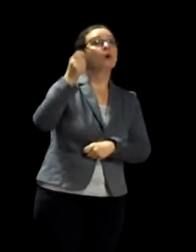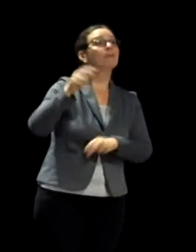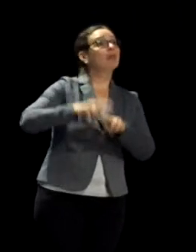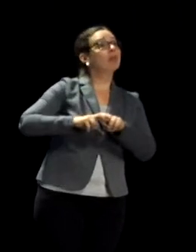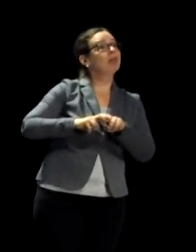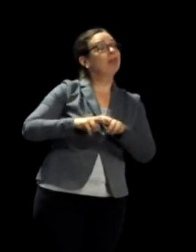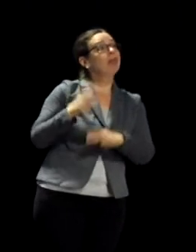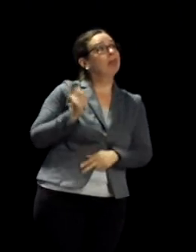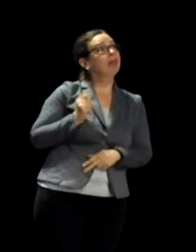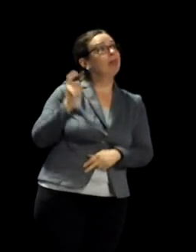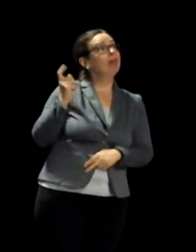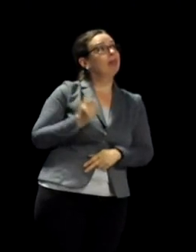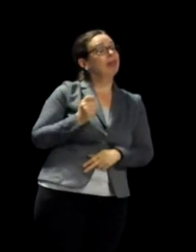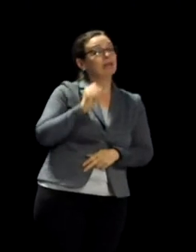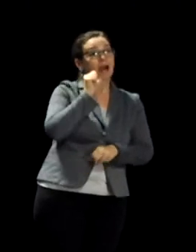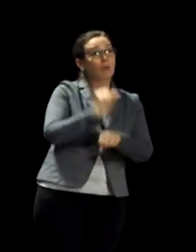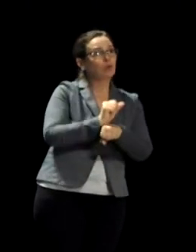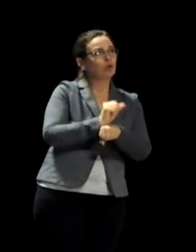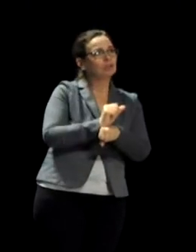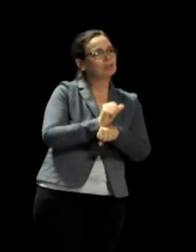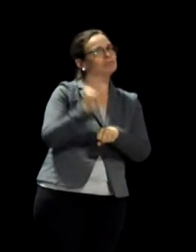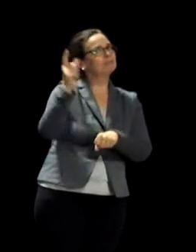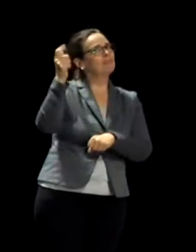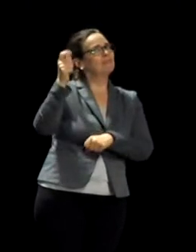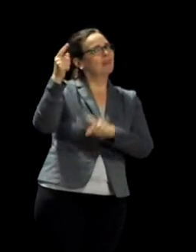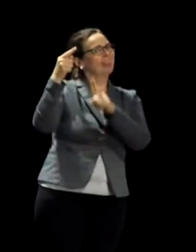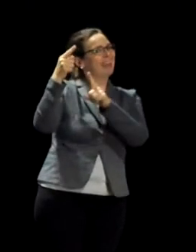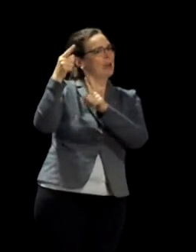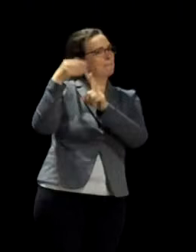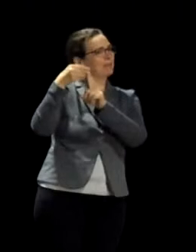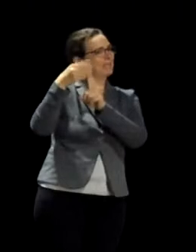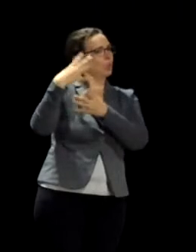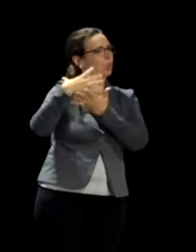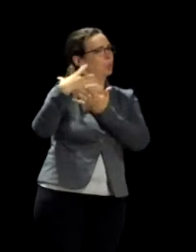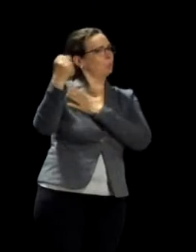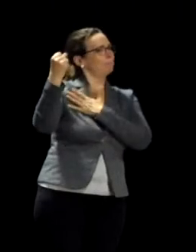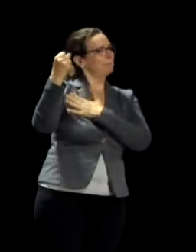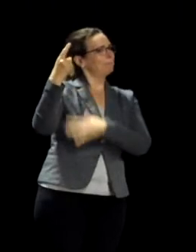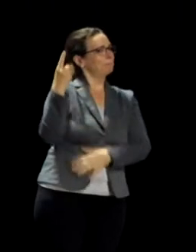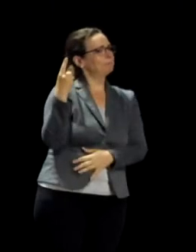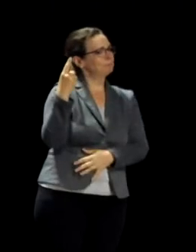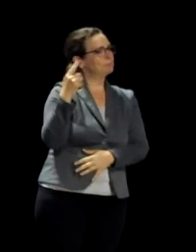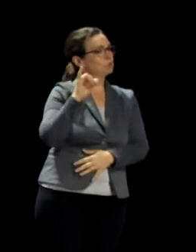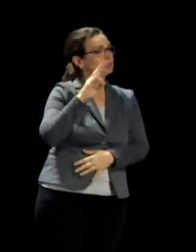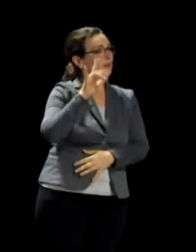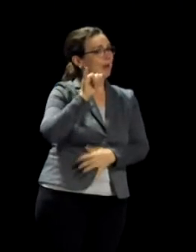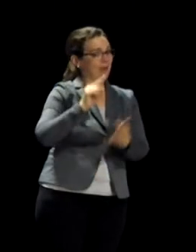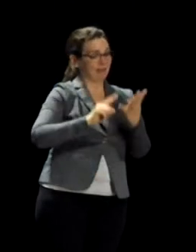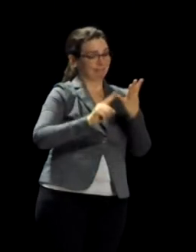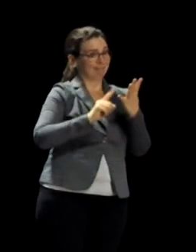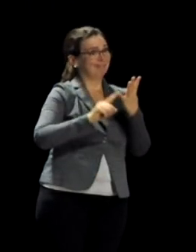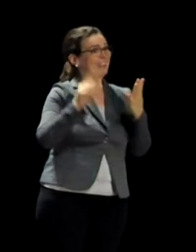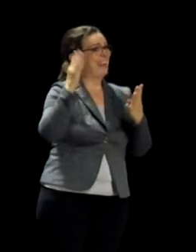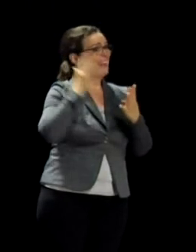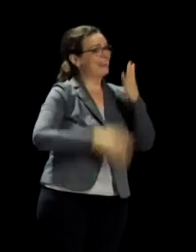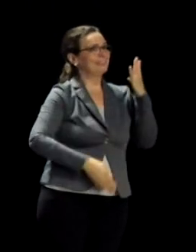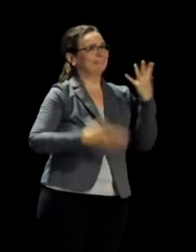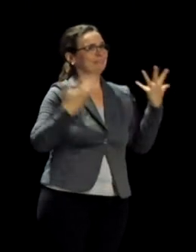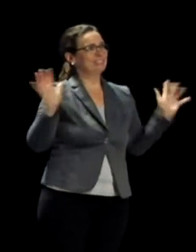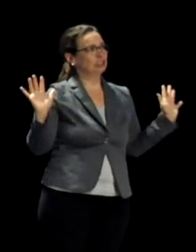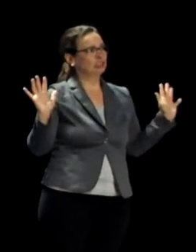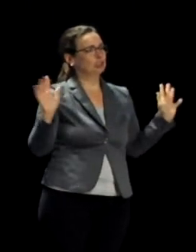overall, that was a big thing, pushing on some of these outstanding items that you've already asked us about as well.